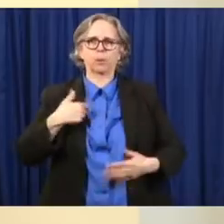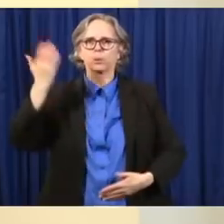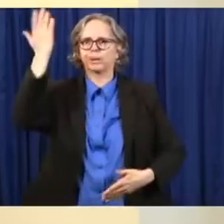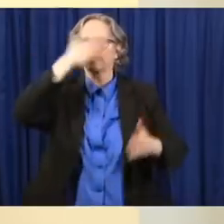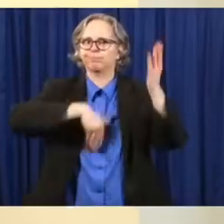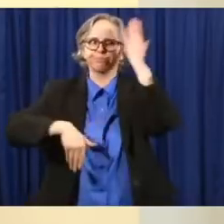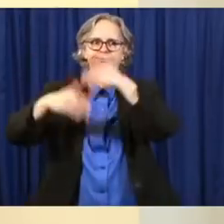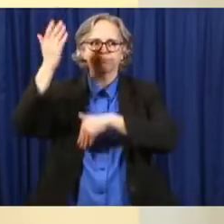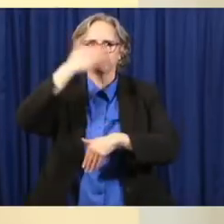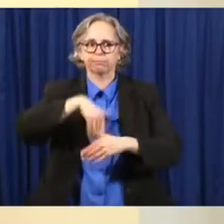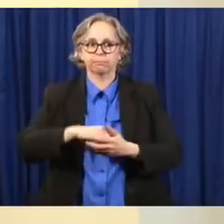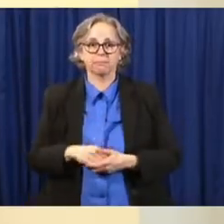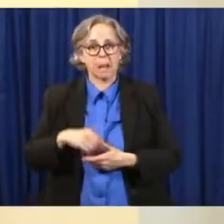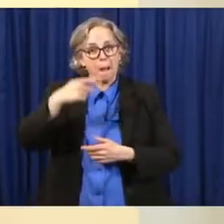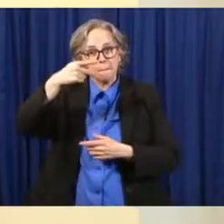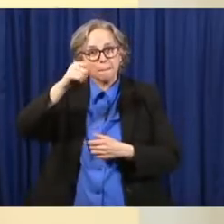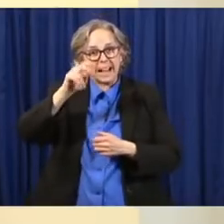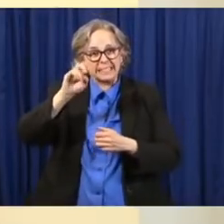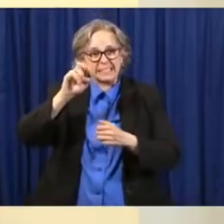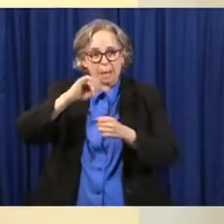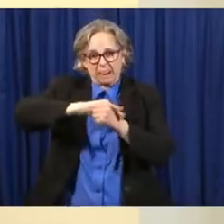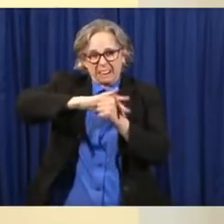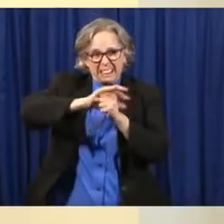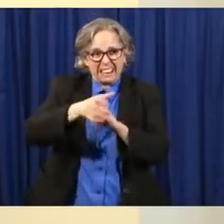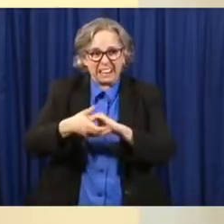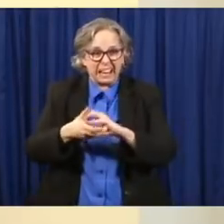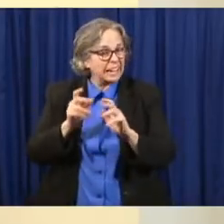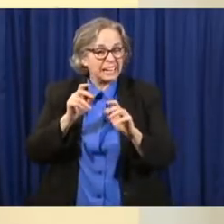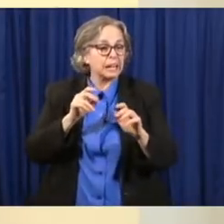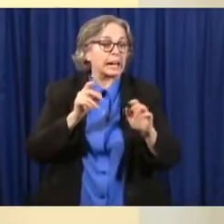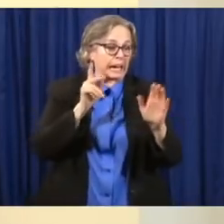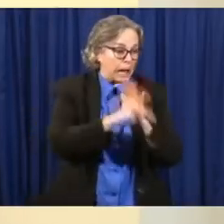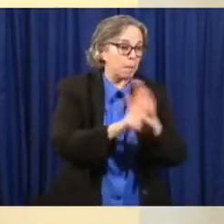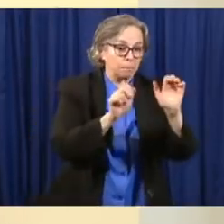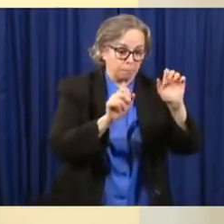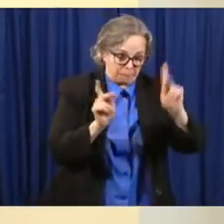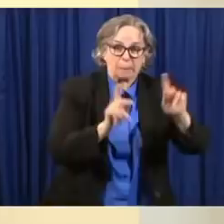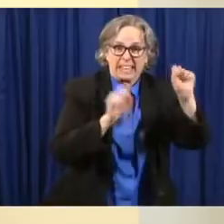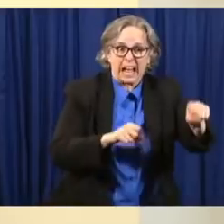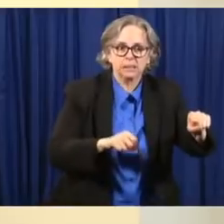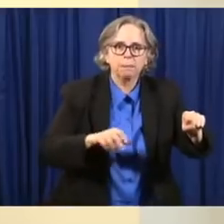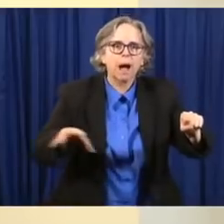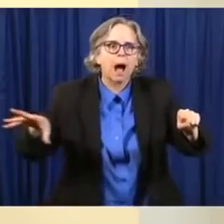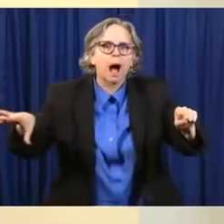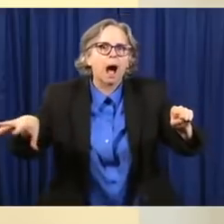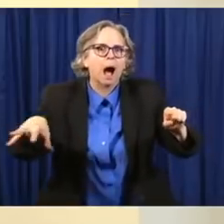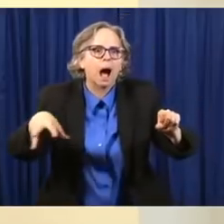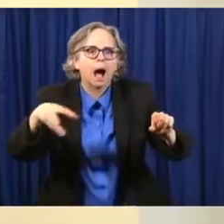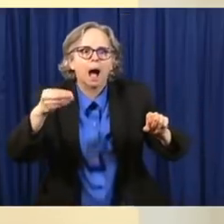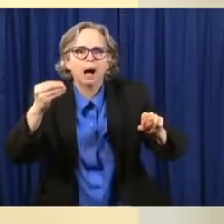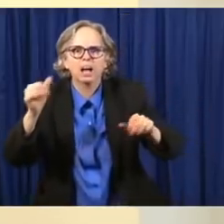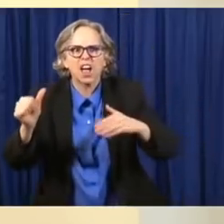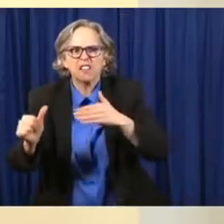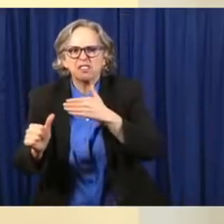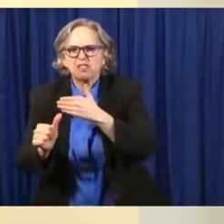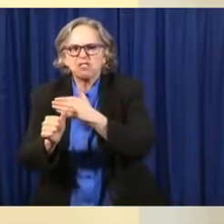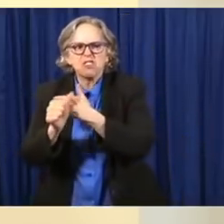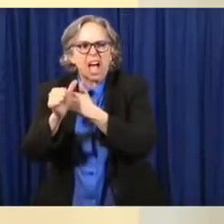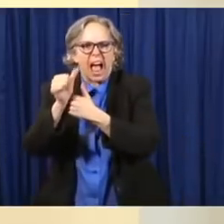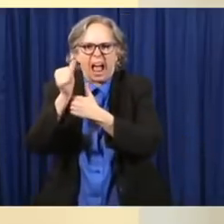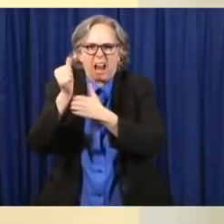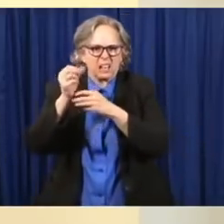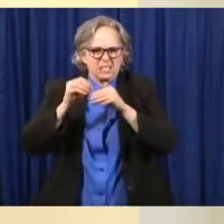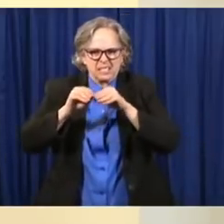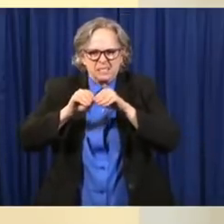than kill people. The real threat of a global pandemic is so much more extensive because it basically